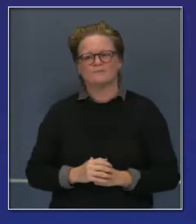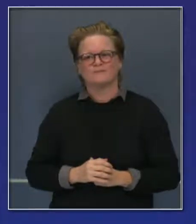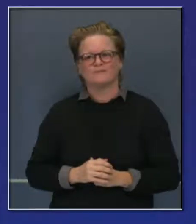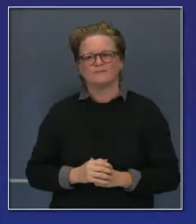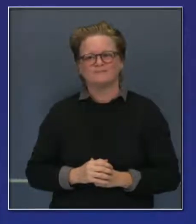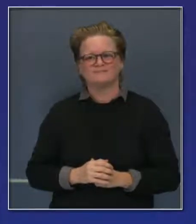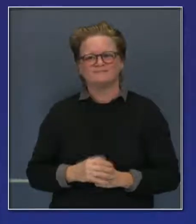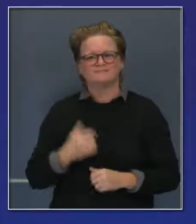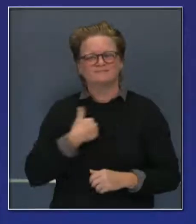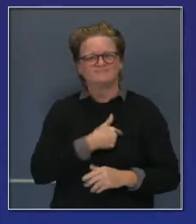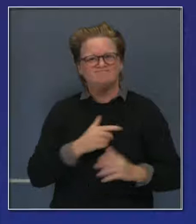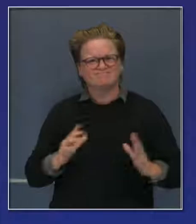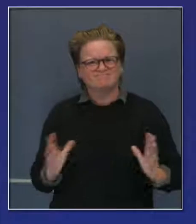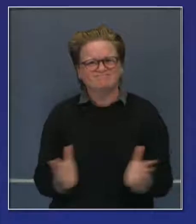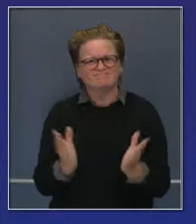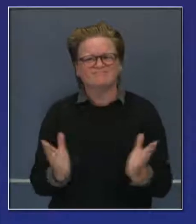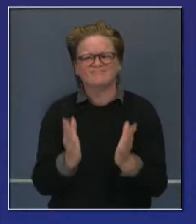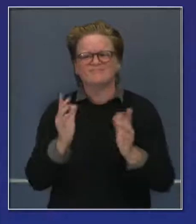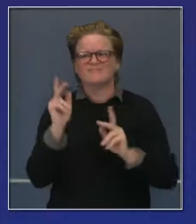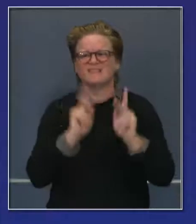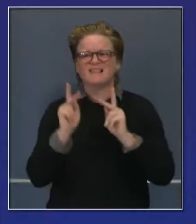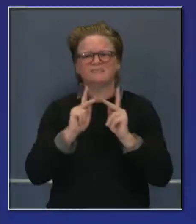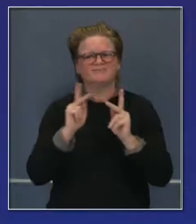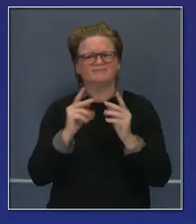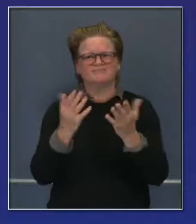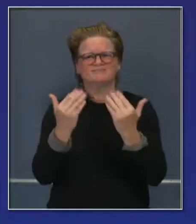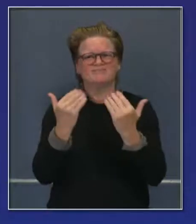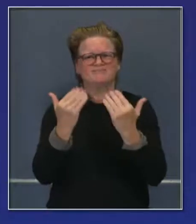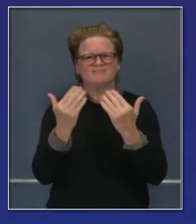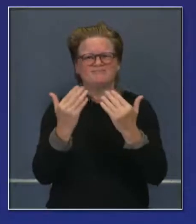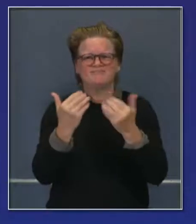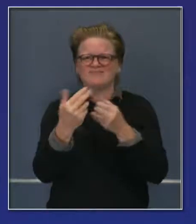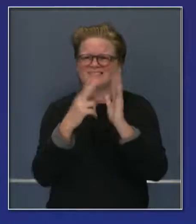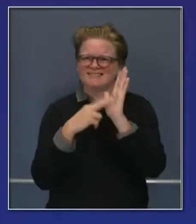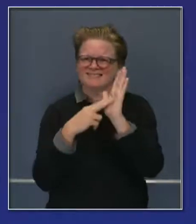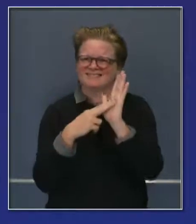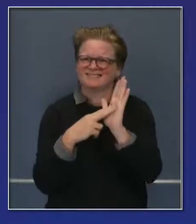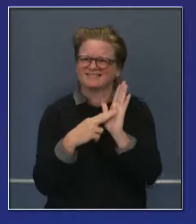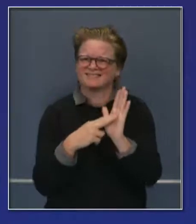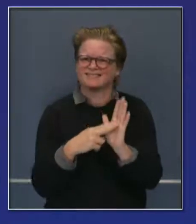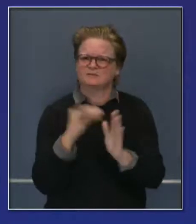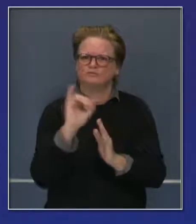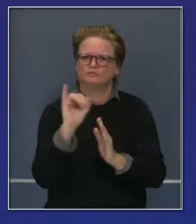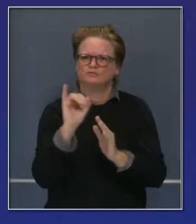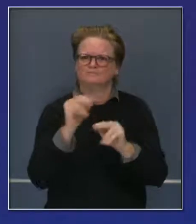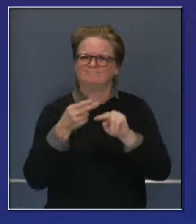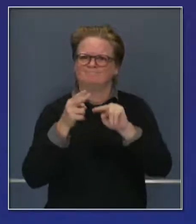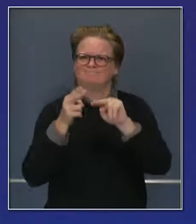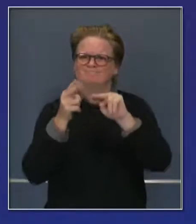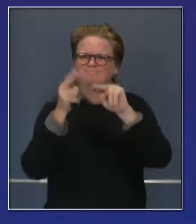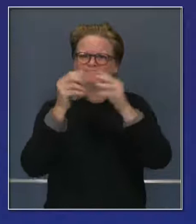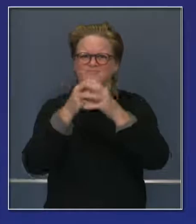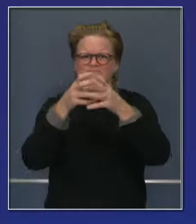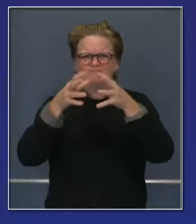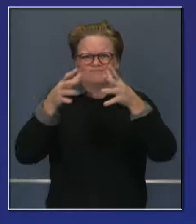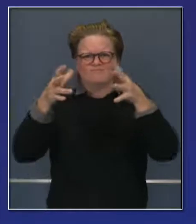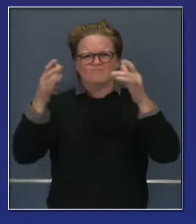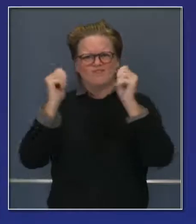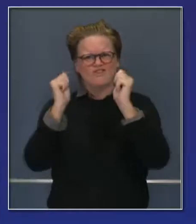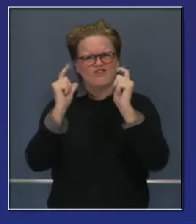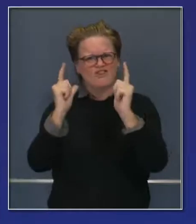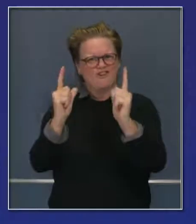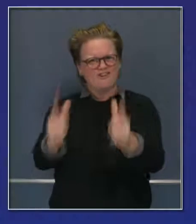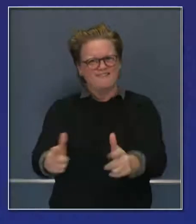through the exchanges, and encourage you, if you wish, to do the same. With that, I want to just briefly bring up what